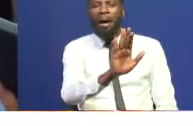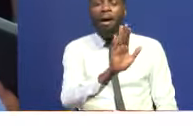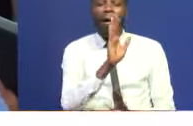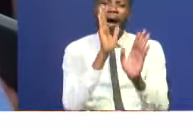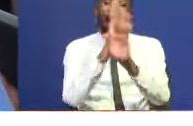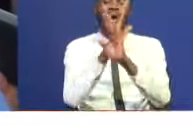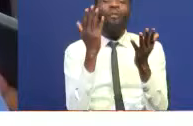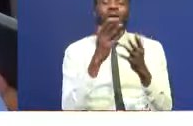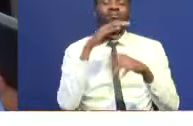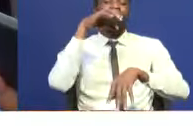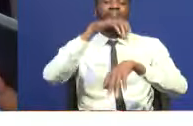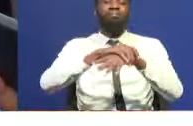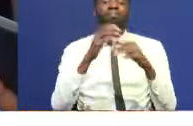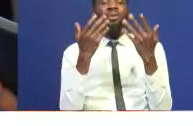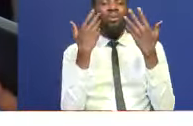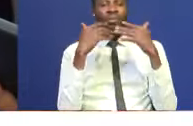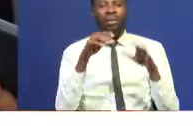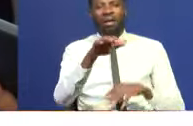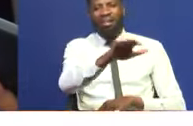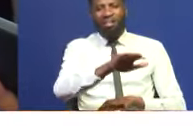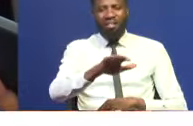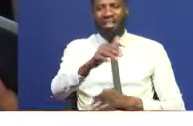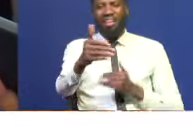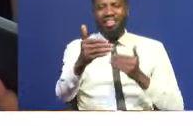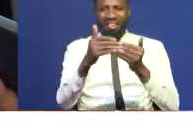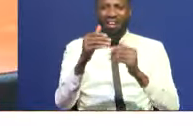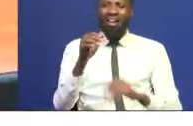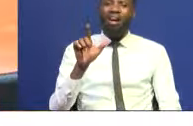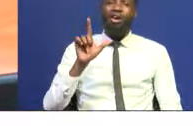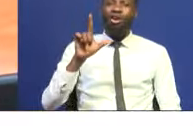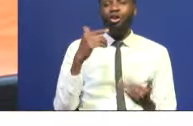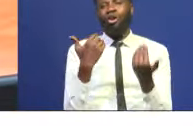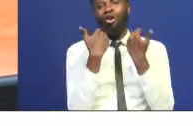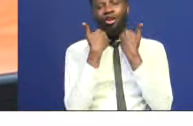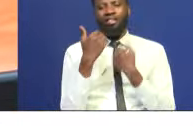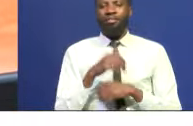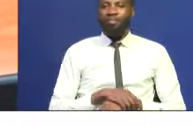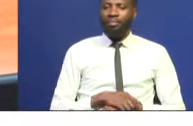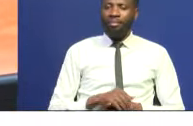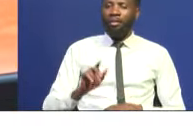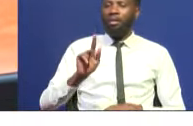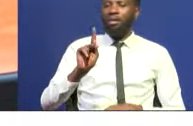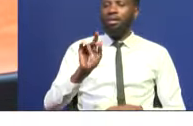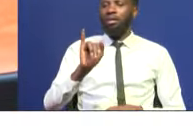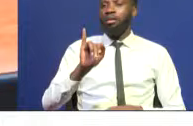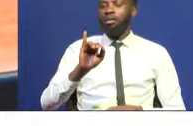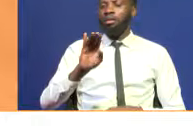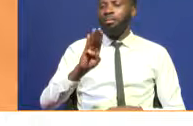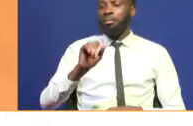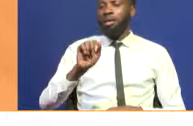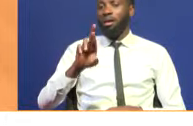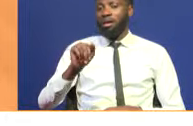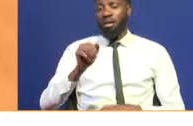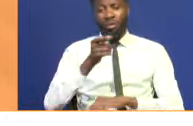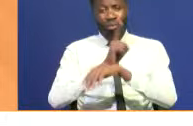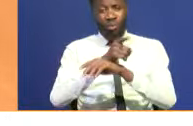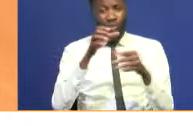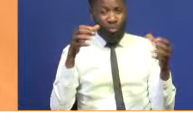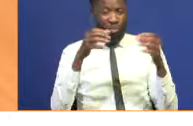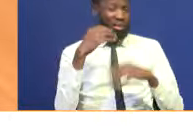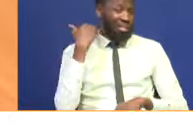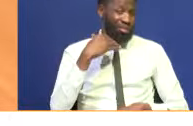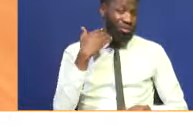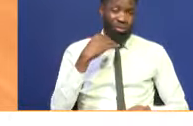firearm in a place near a Kalonjing there. Kibara warned criminal elements that they will not relent